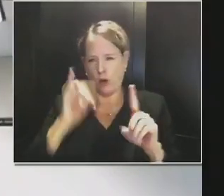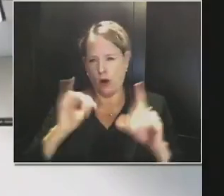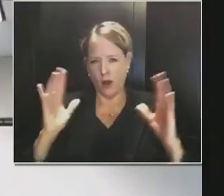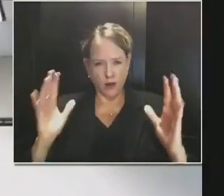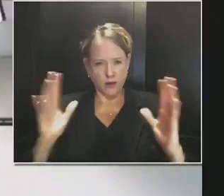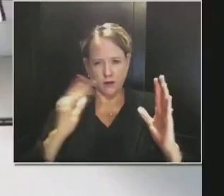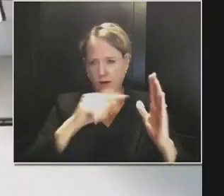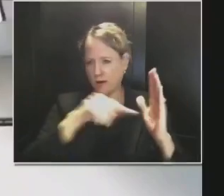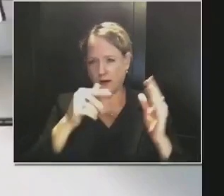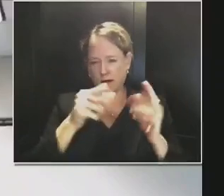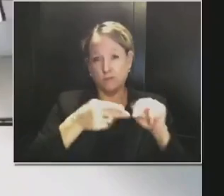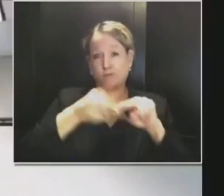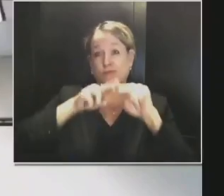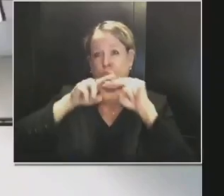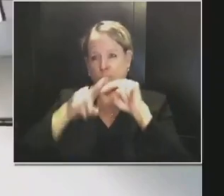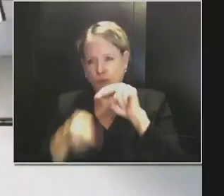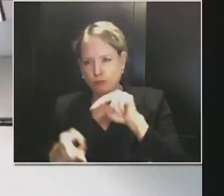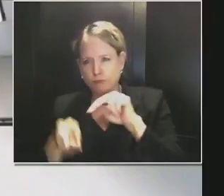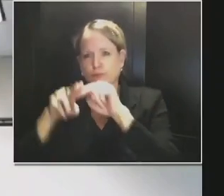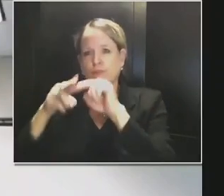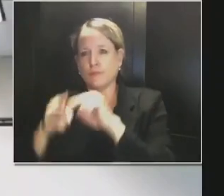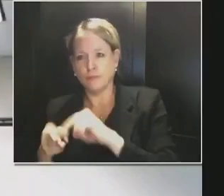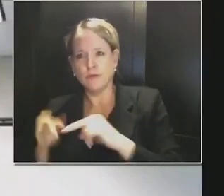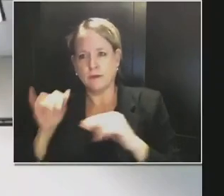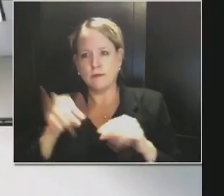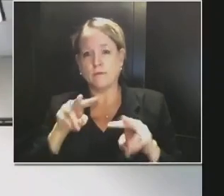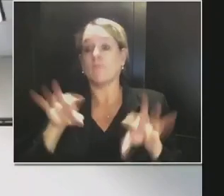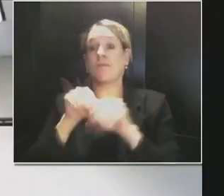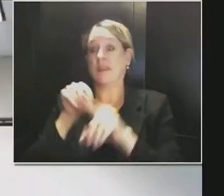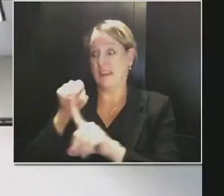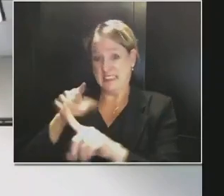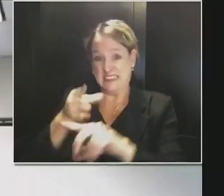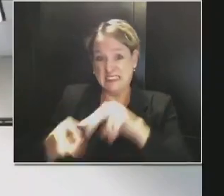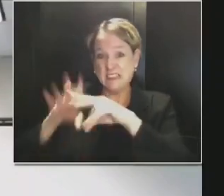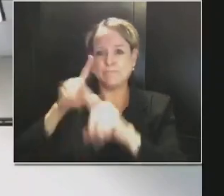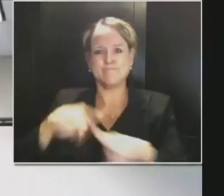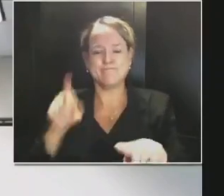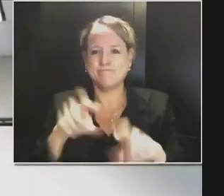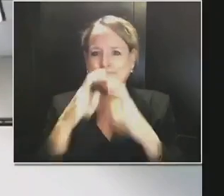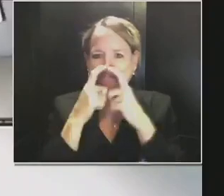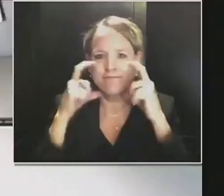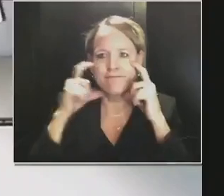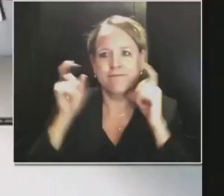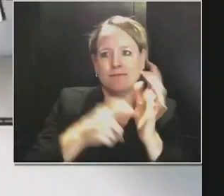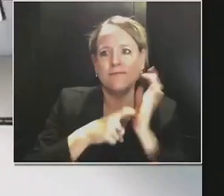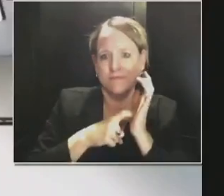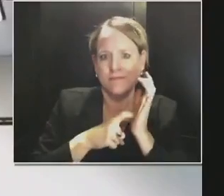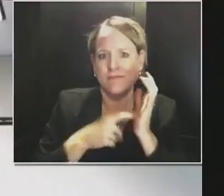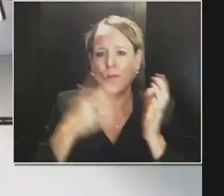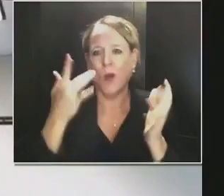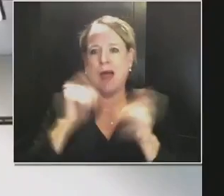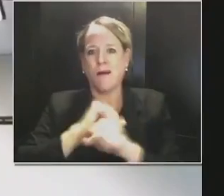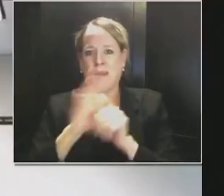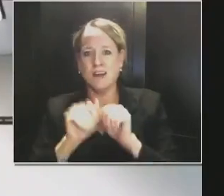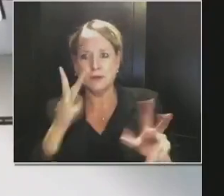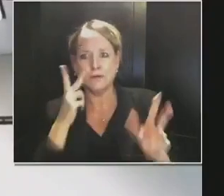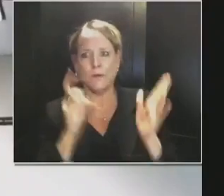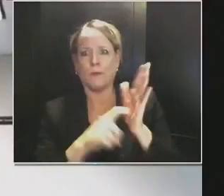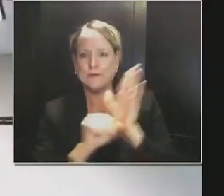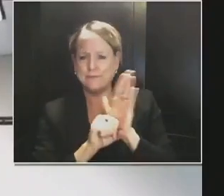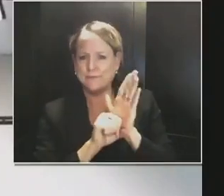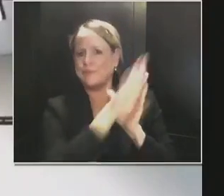at other times, we look at data by geography. From the very beginning, we have looked at data by county that has helped